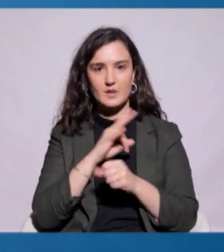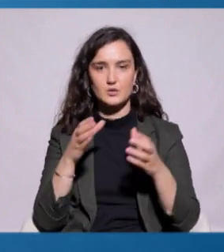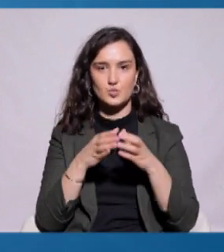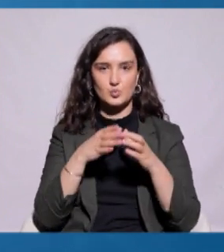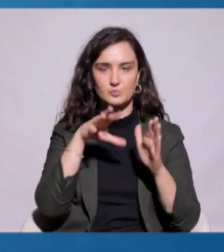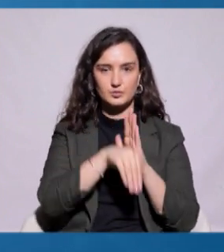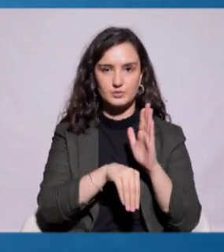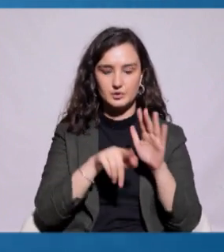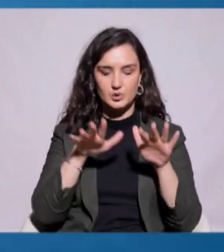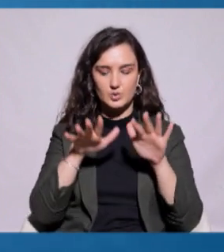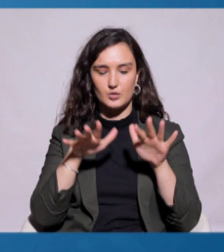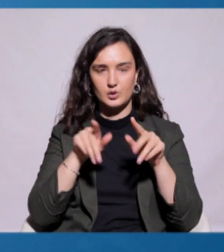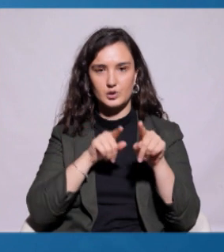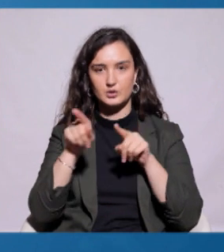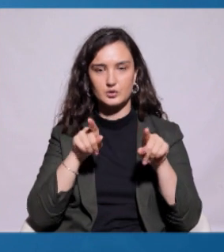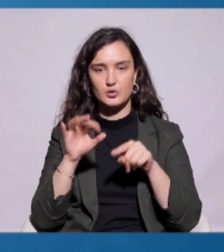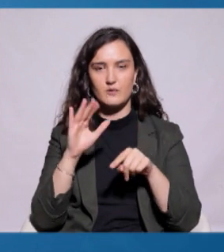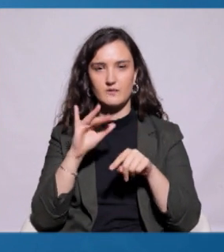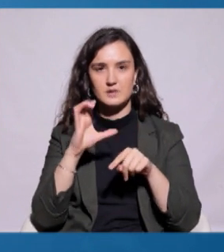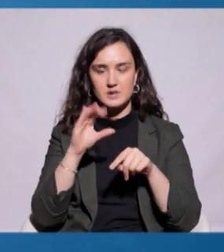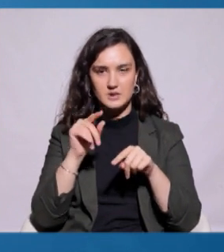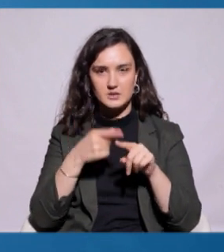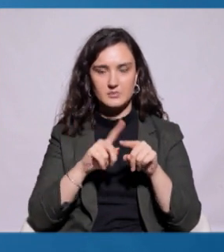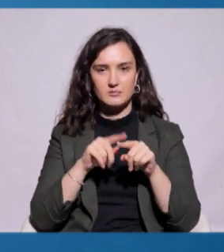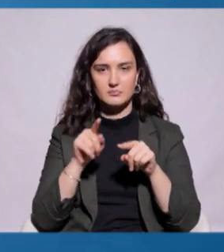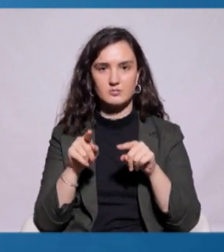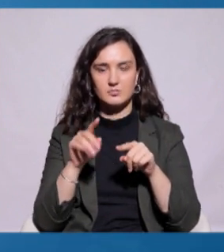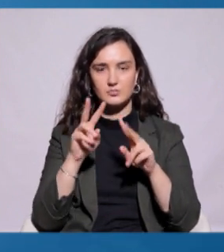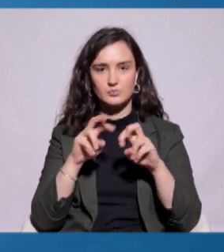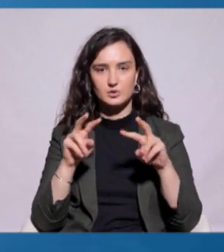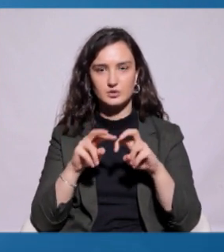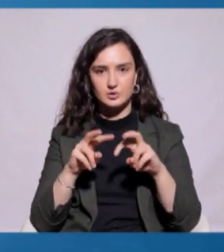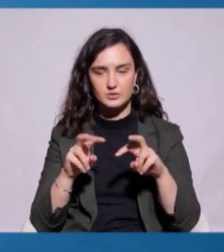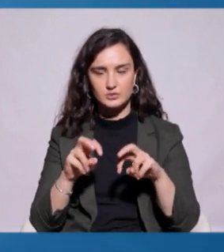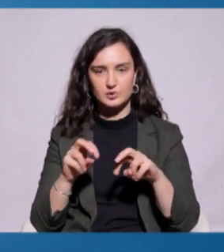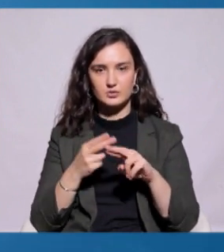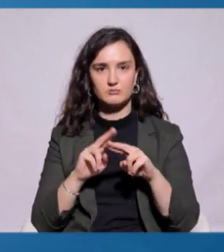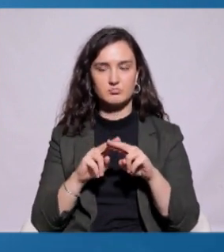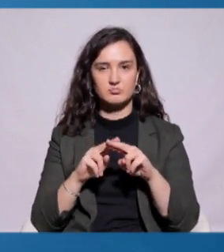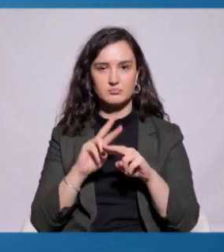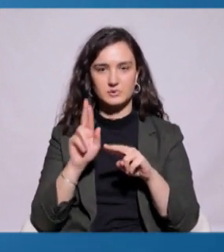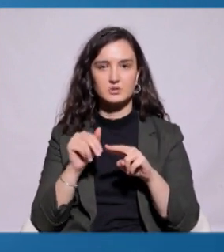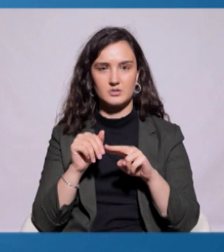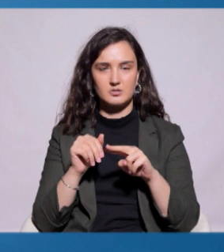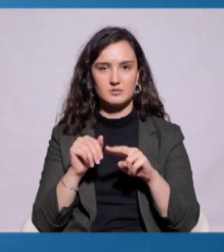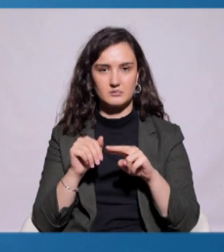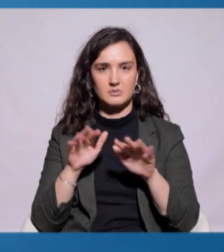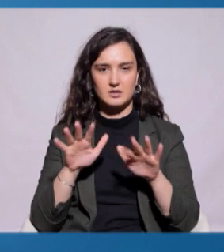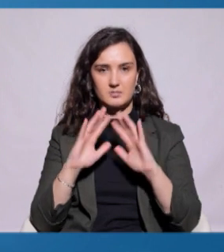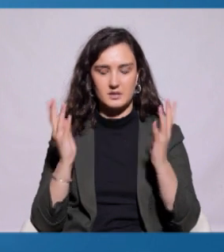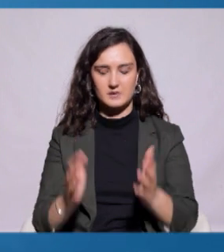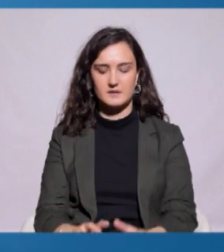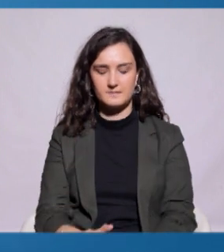teams and in locations such as offices, factories, research fields, outdoors, and even in